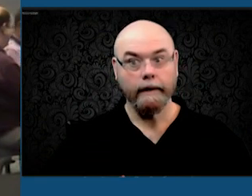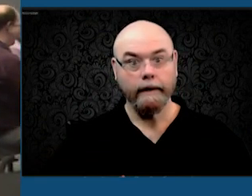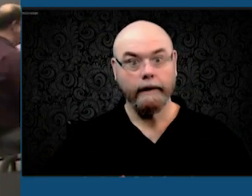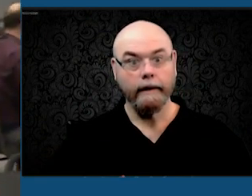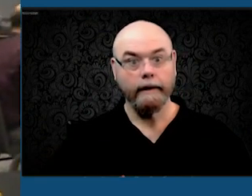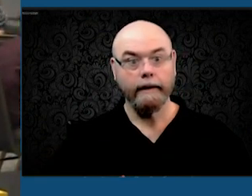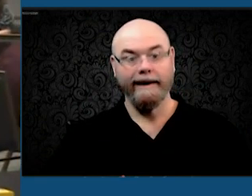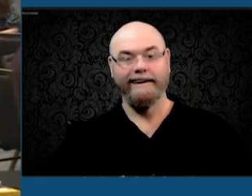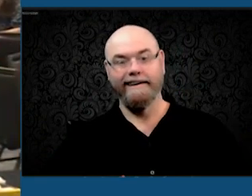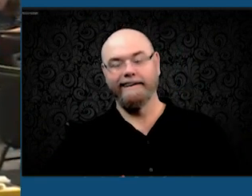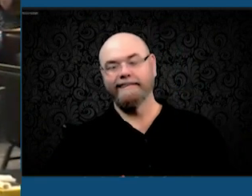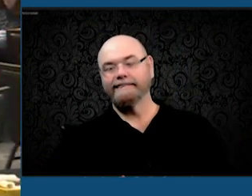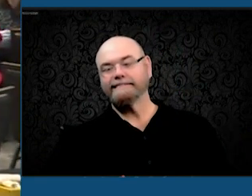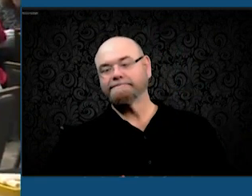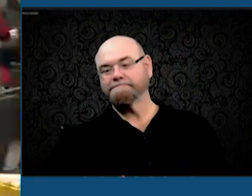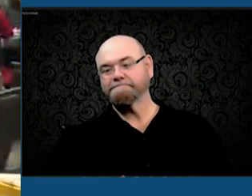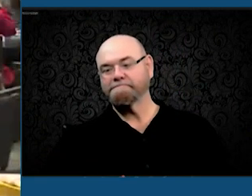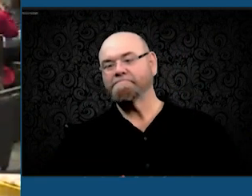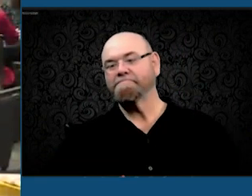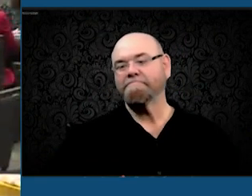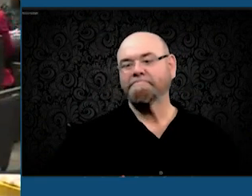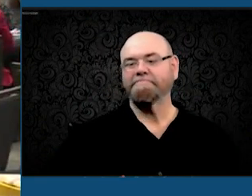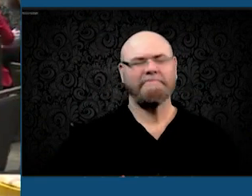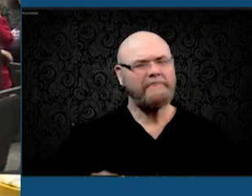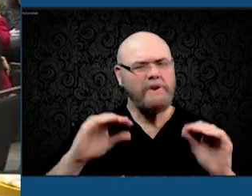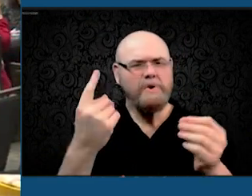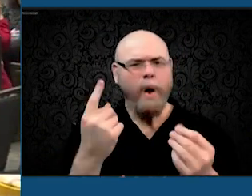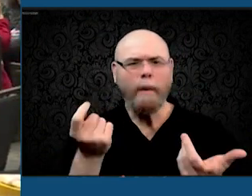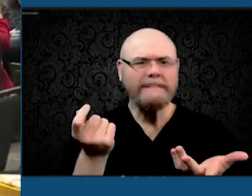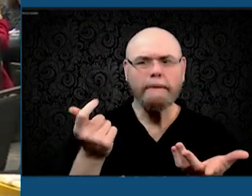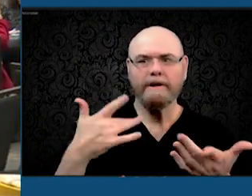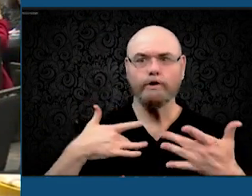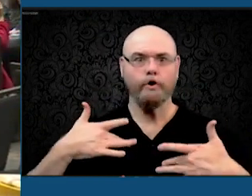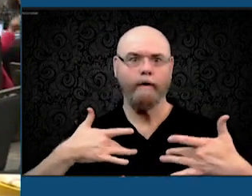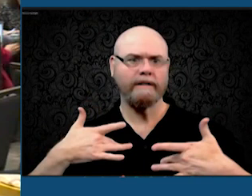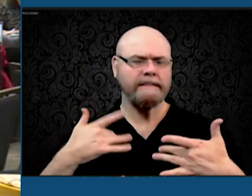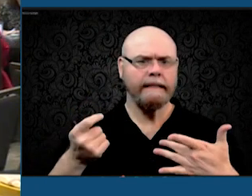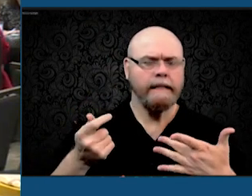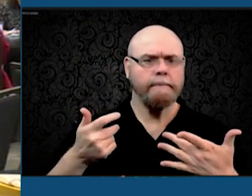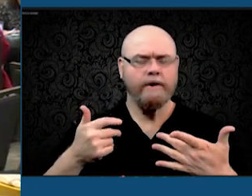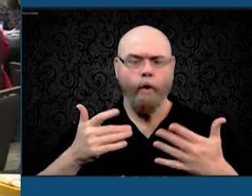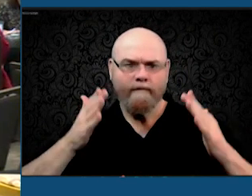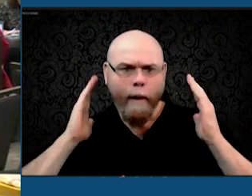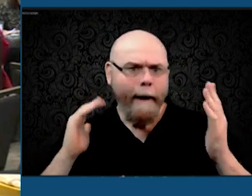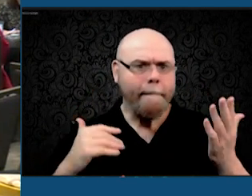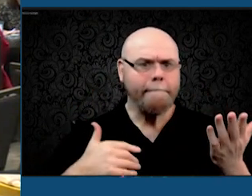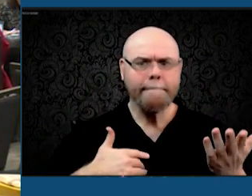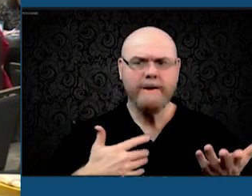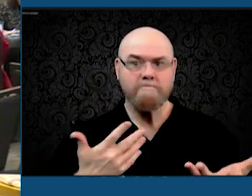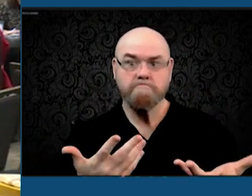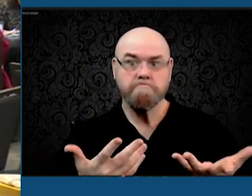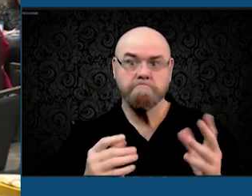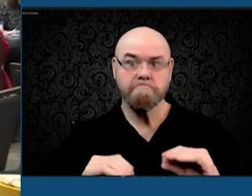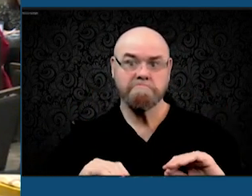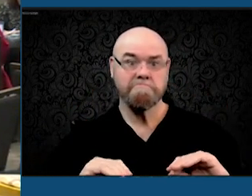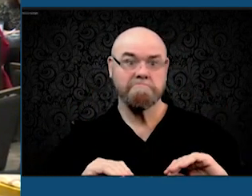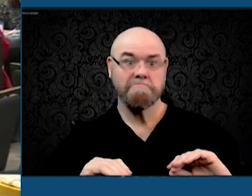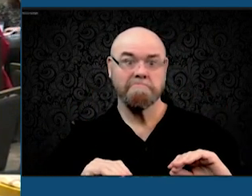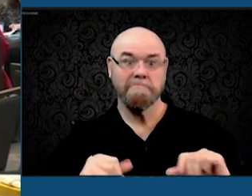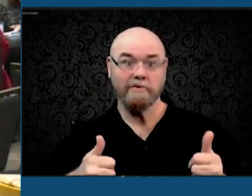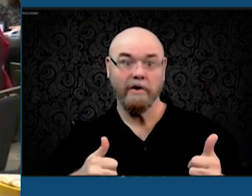My hunch is that there's nobody here a little bit nervous, a little bit overwhelmed, a little bit down, a little disappointed, a little... No? You're good? All right,